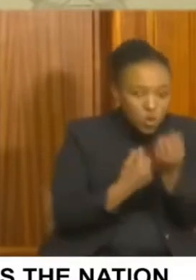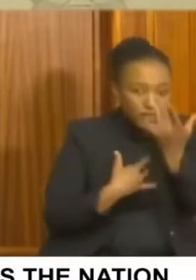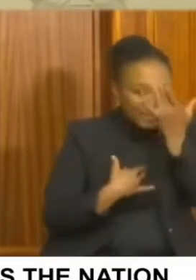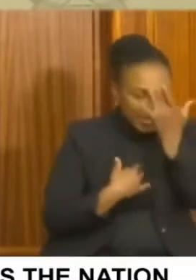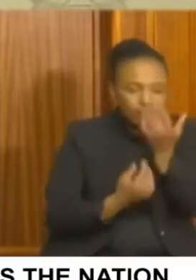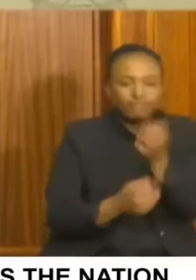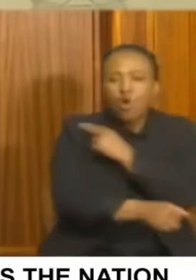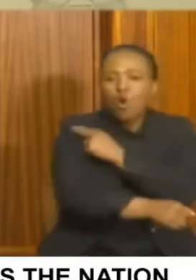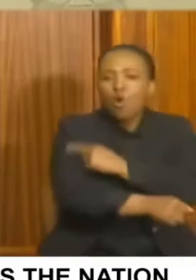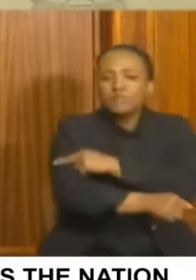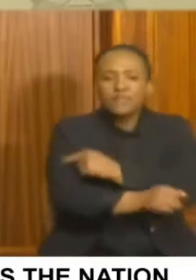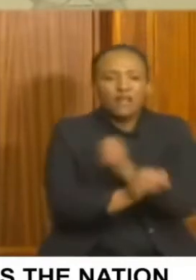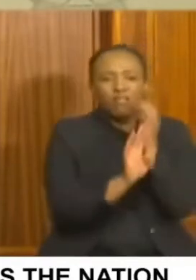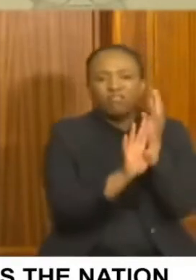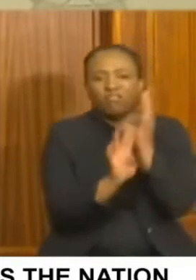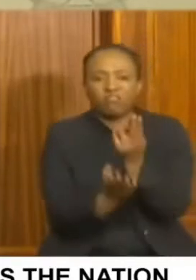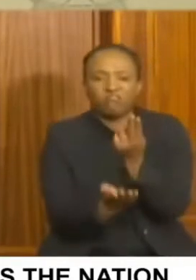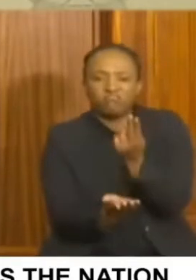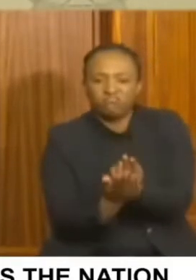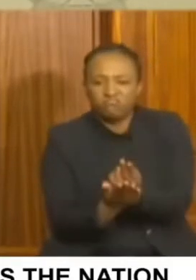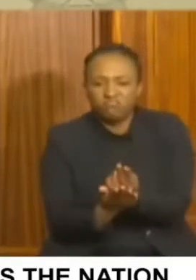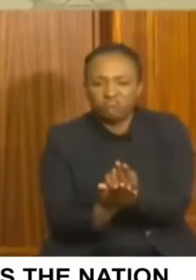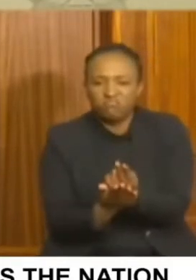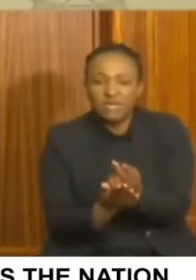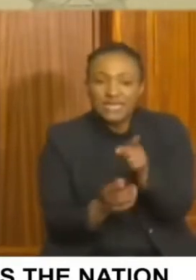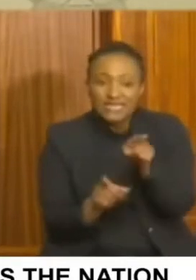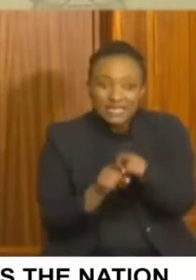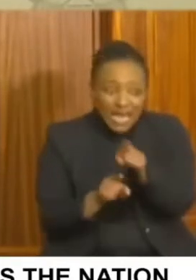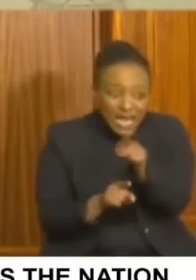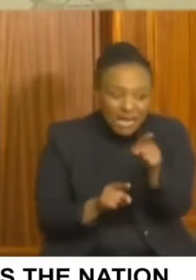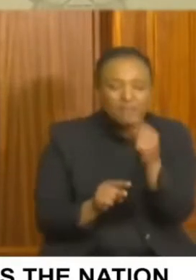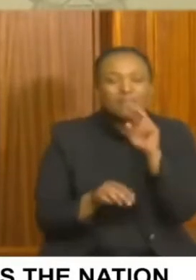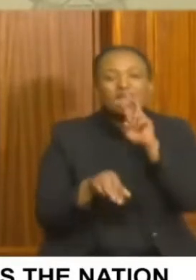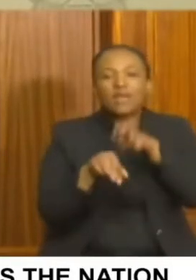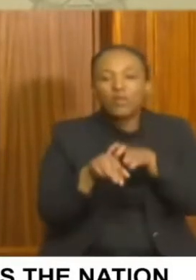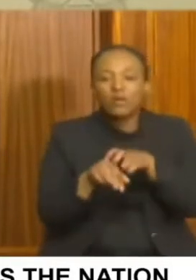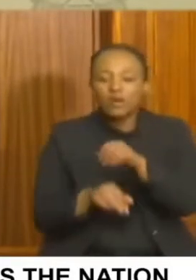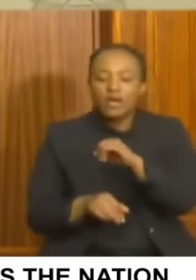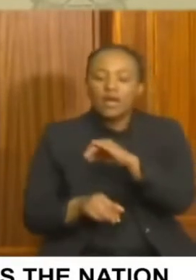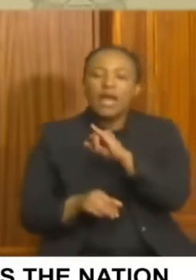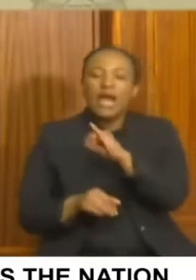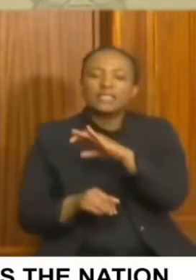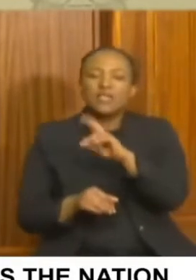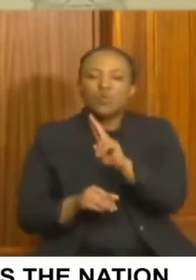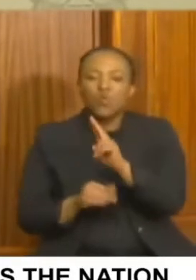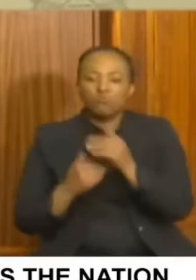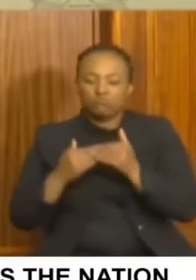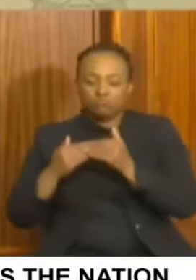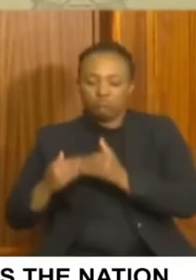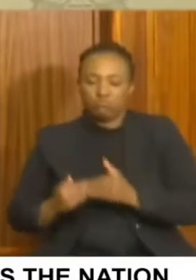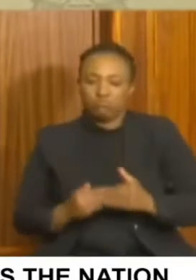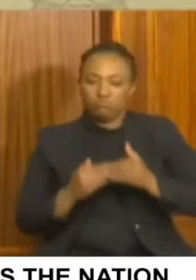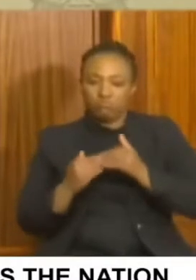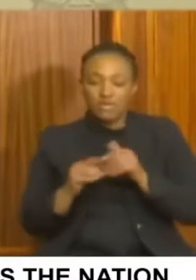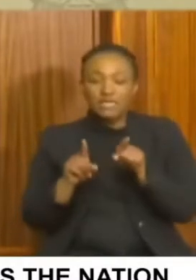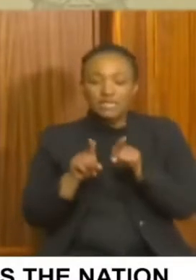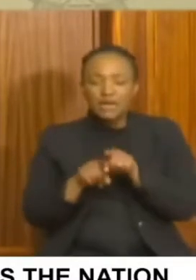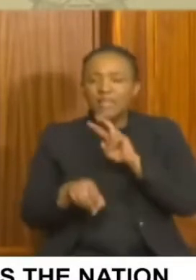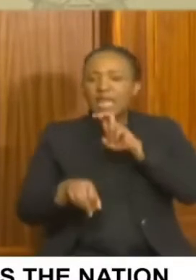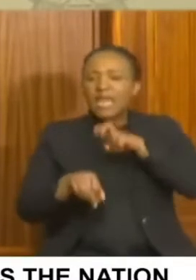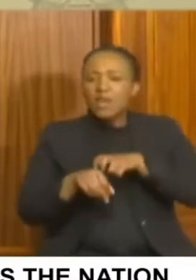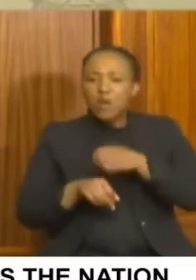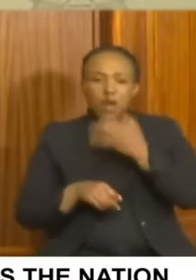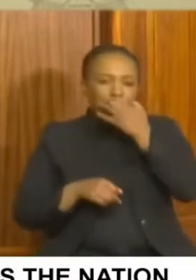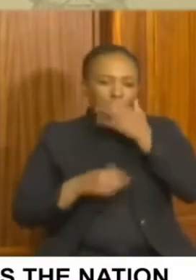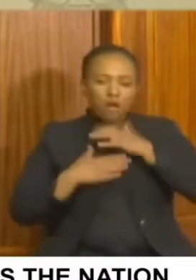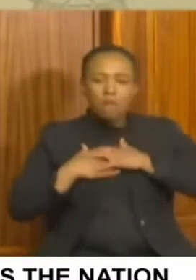be hospitalized. I like that math. And fewer people need ICU care. And fewer people need ventilators.